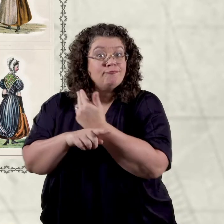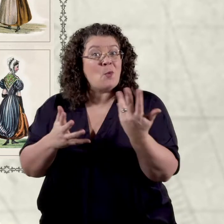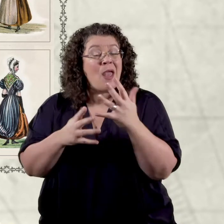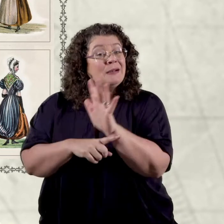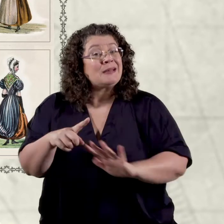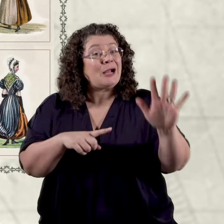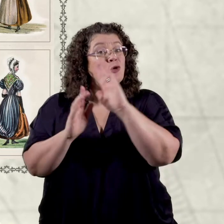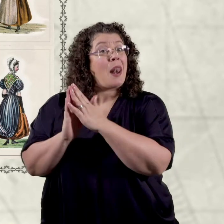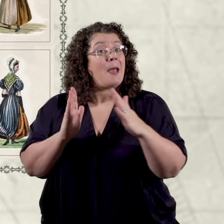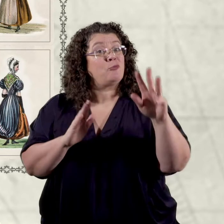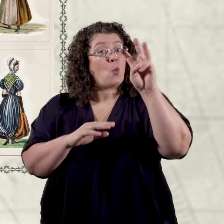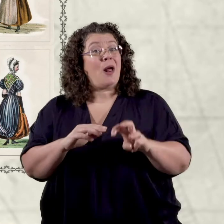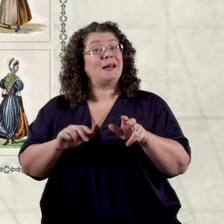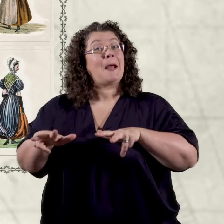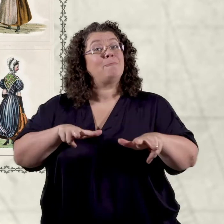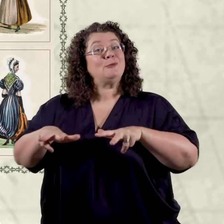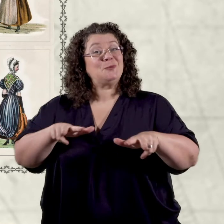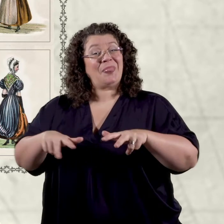of Wales in Aberystwyth.